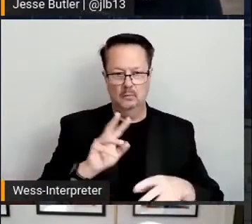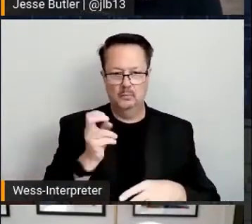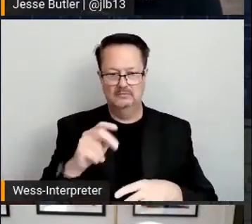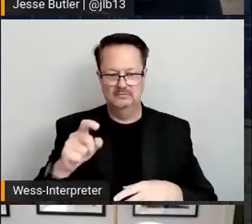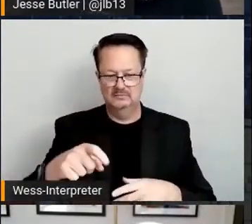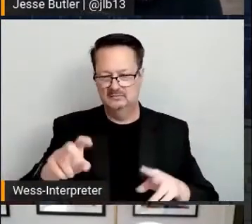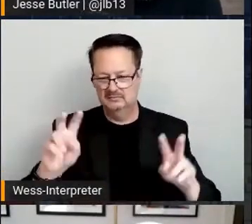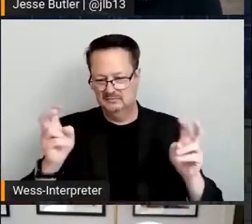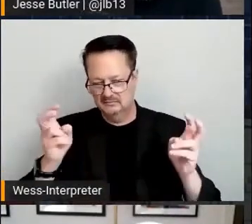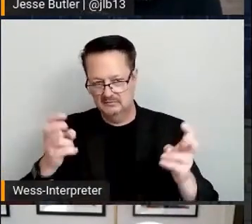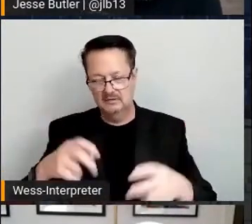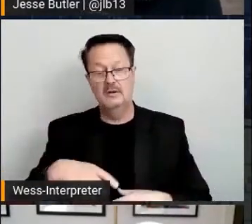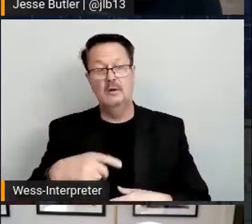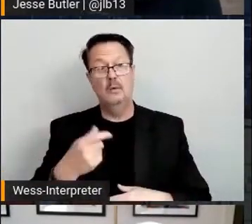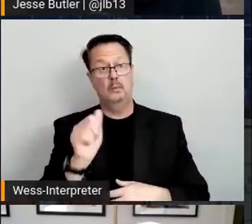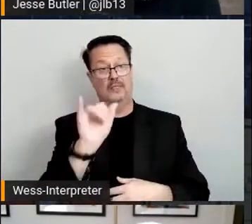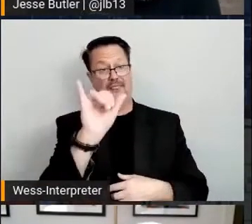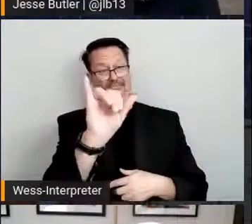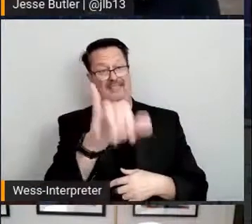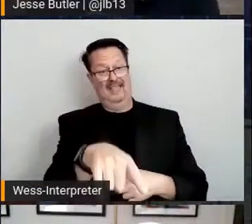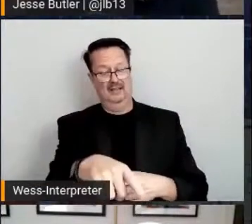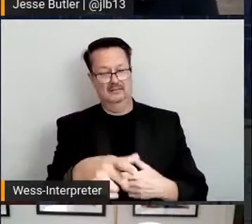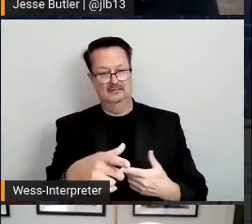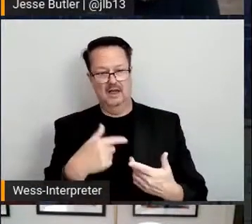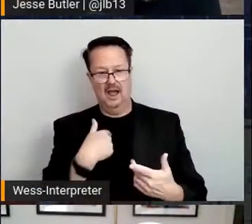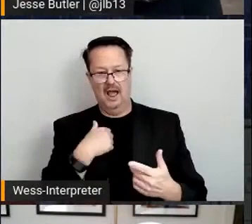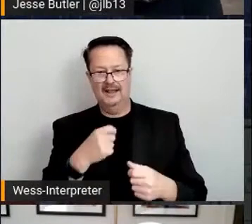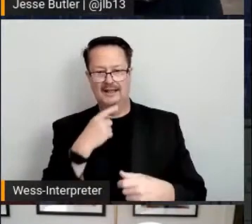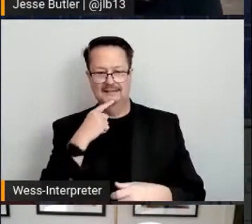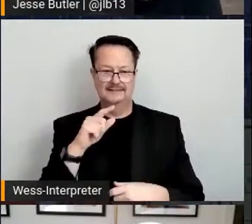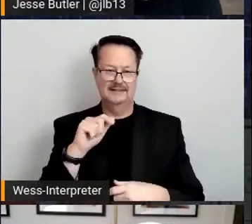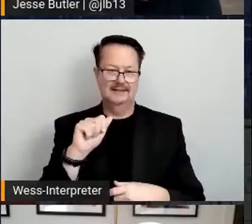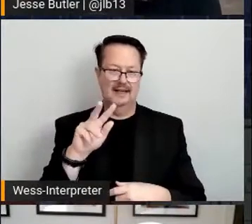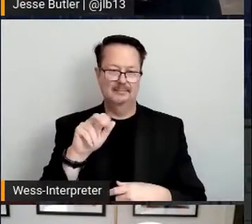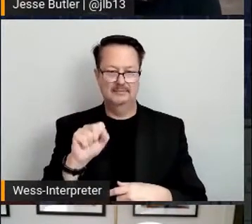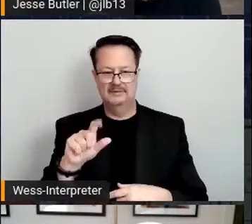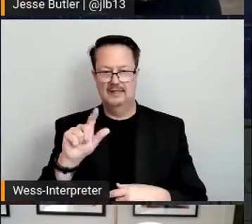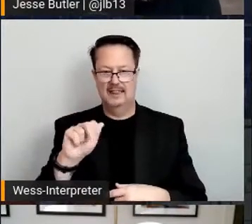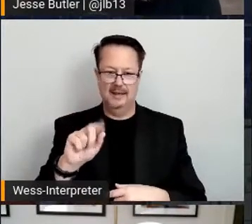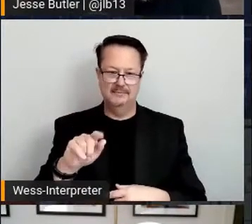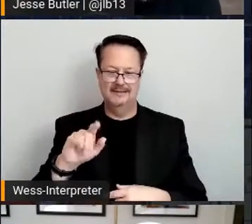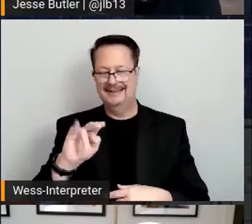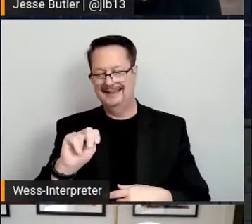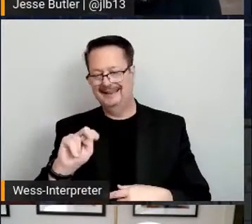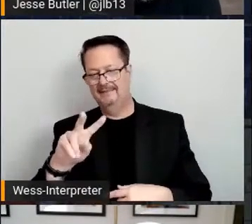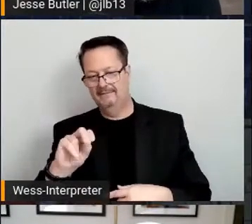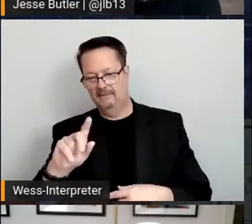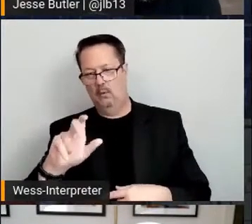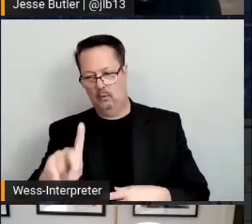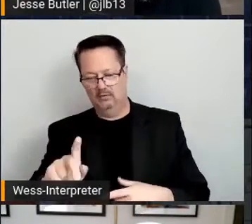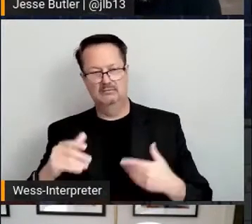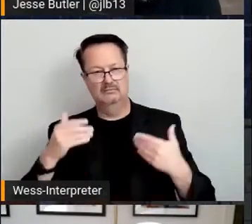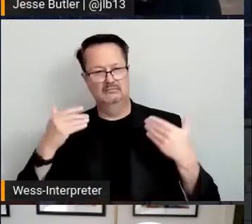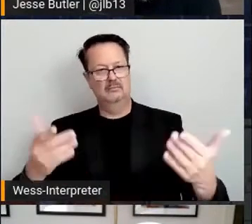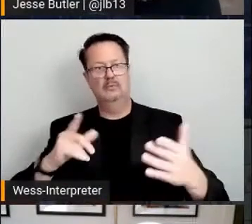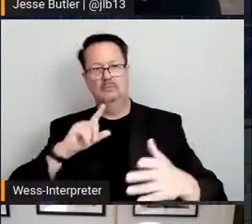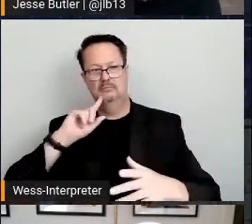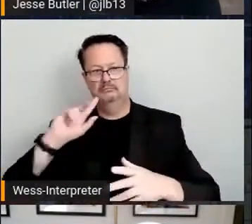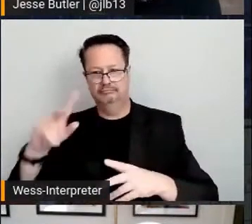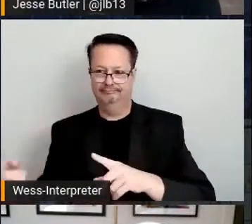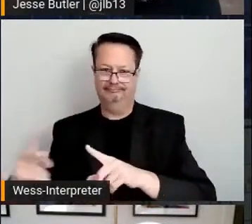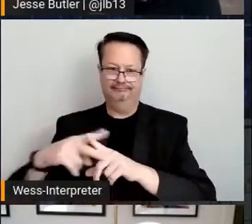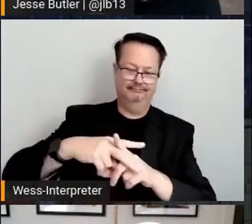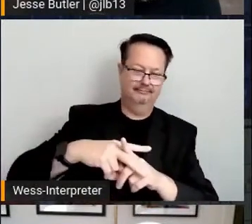So with this showed, I can directly call a Lambda invoke. I can do here.